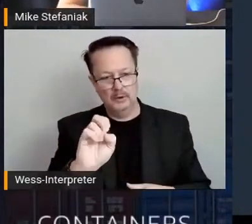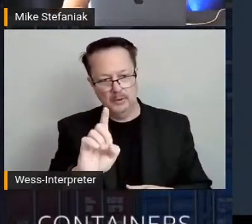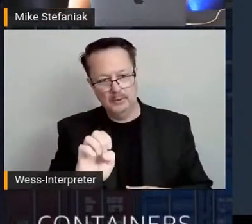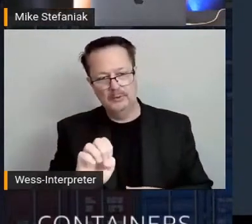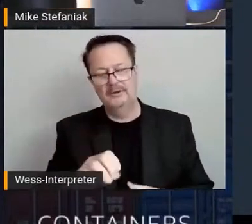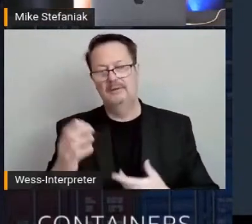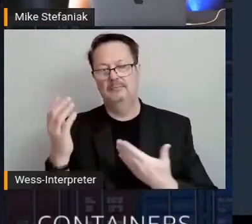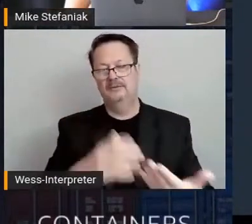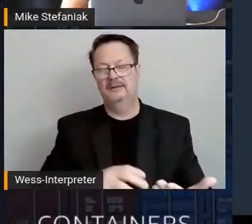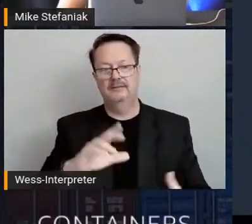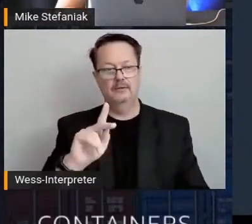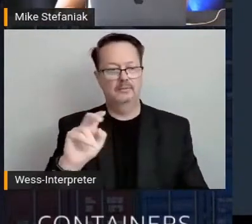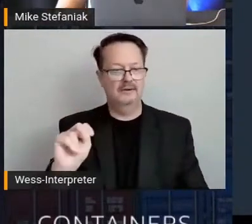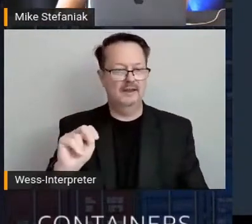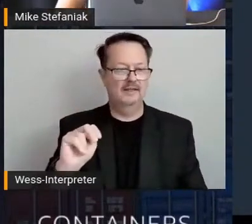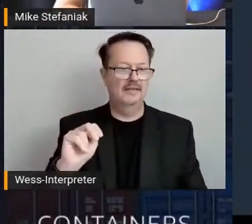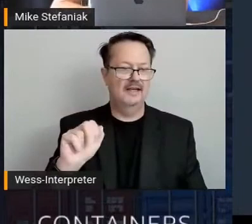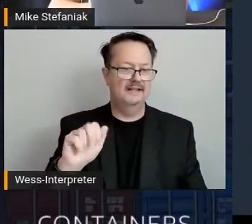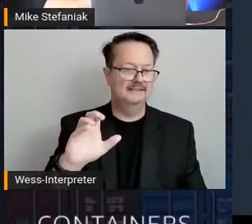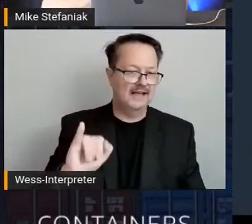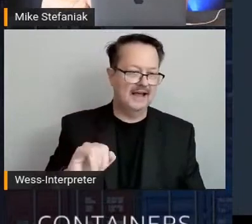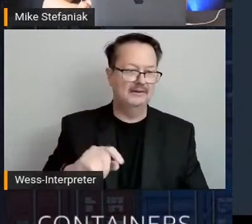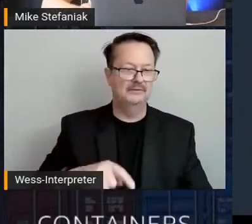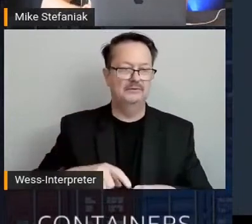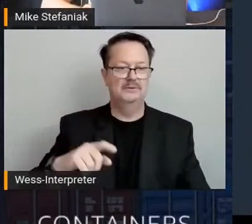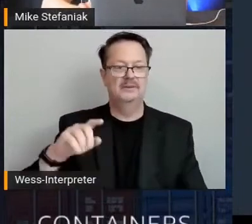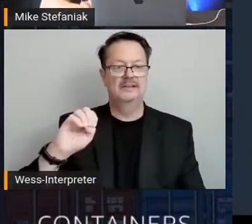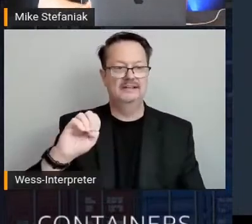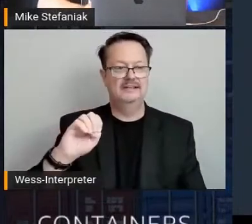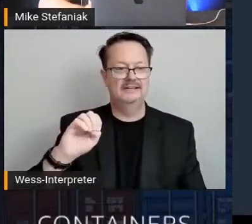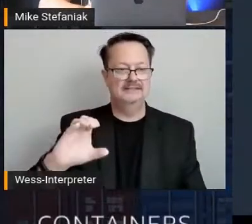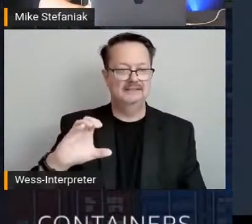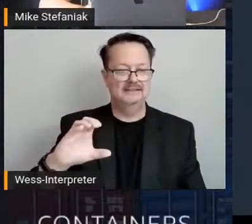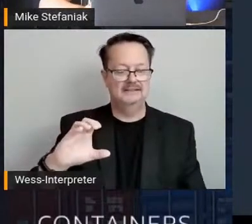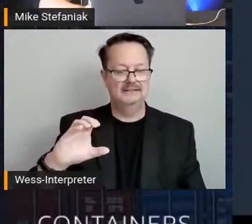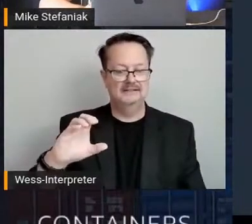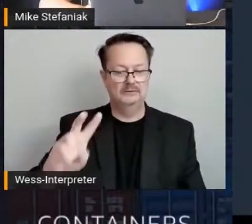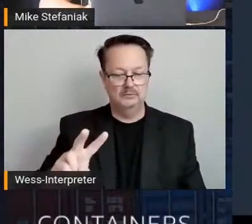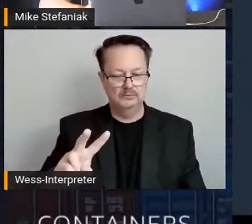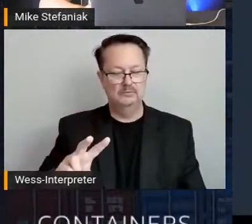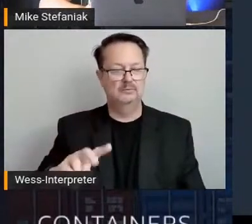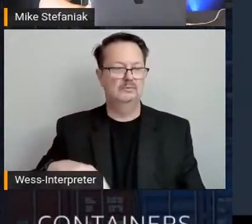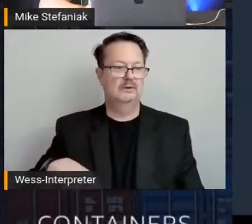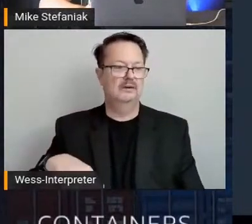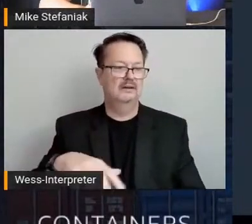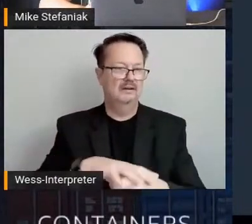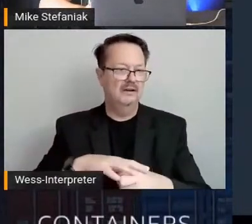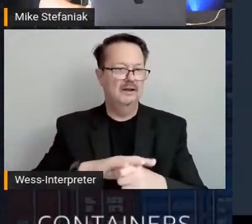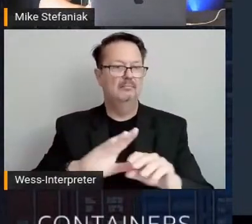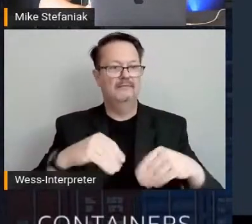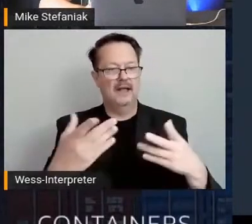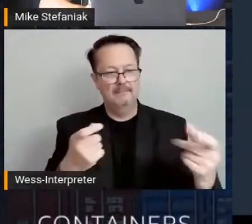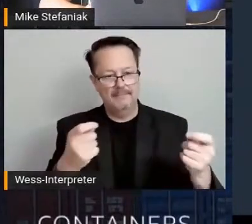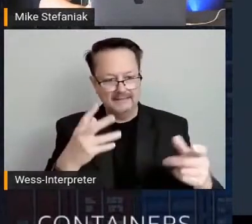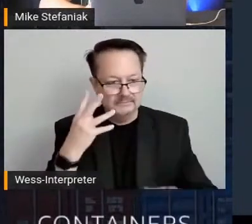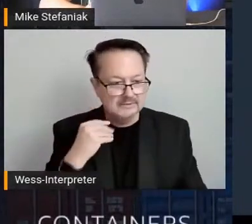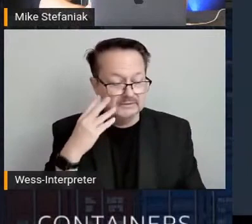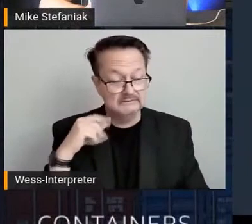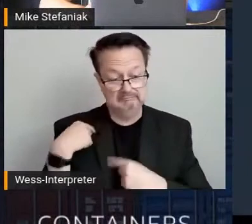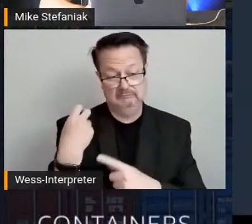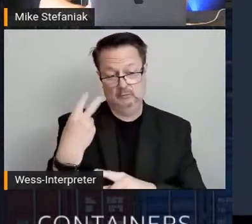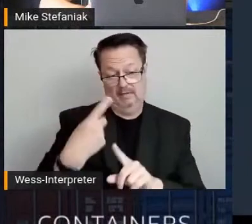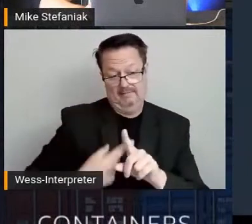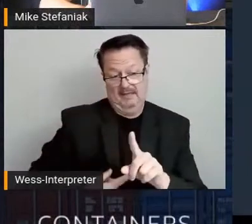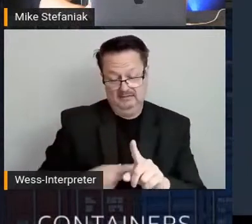API to the EC2 layer and providing more of a managed experience. In the last 12 months, it's